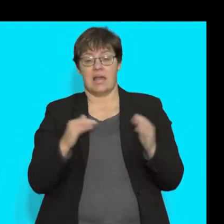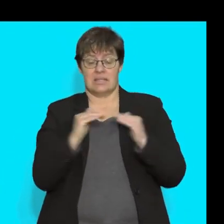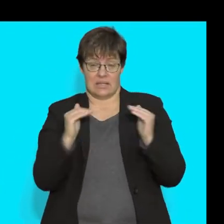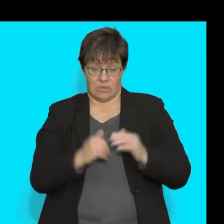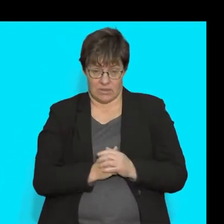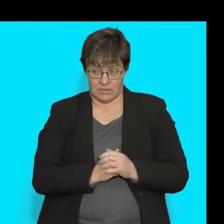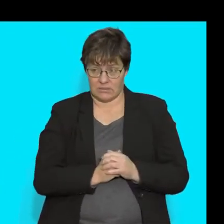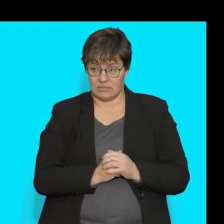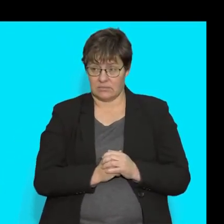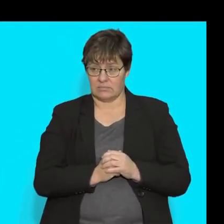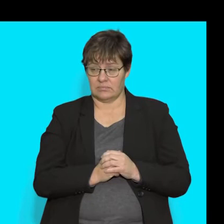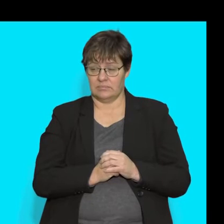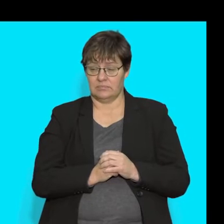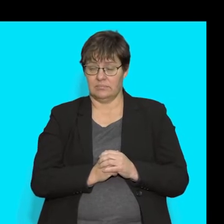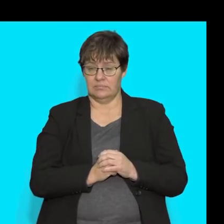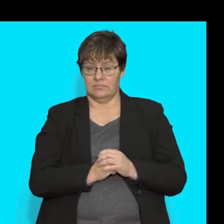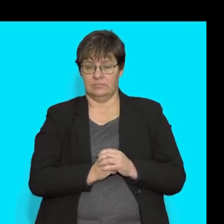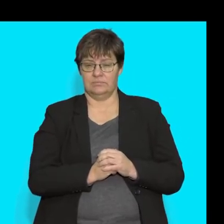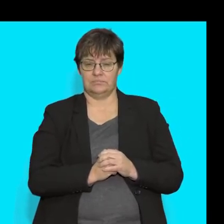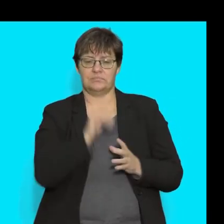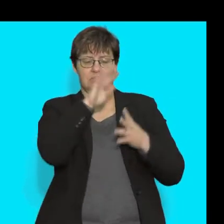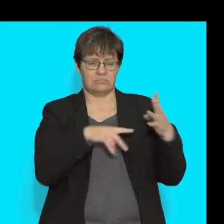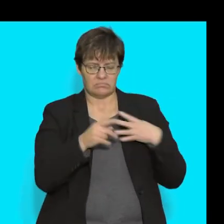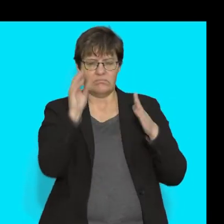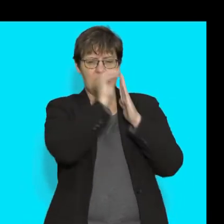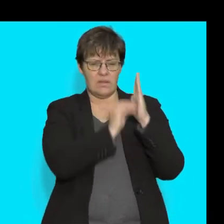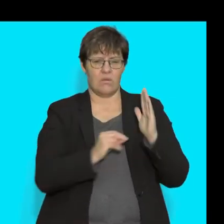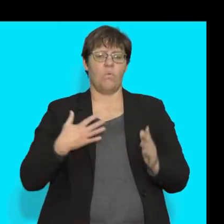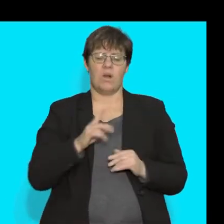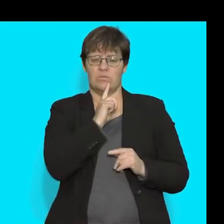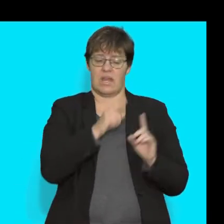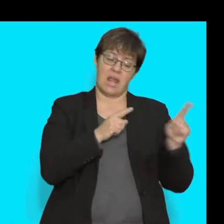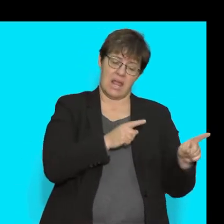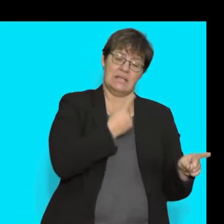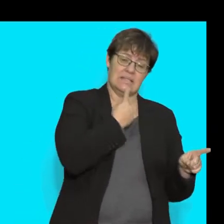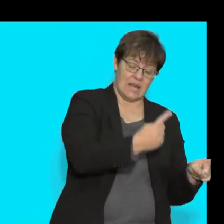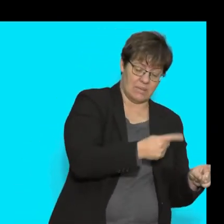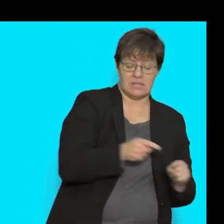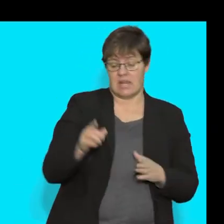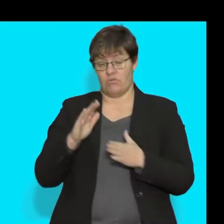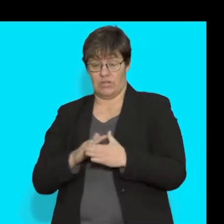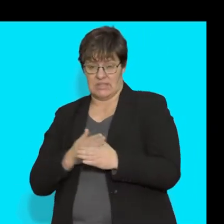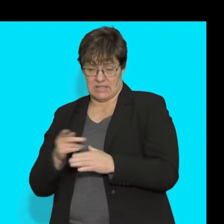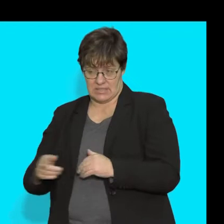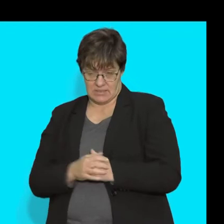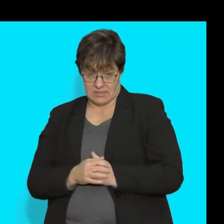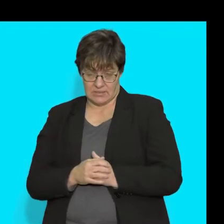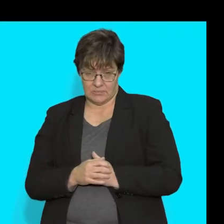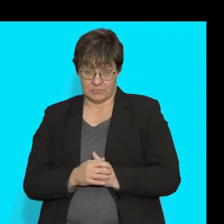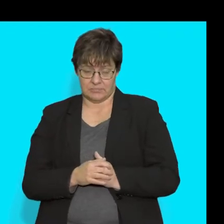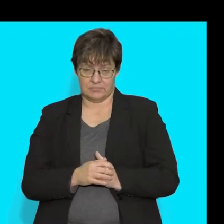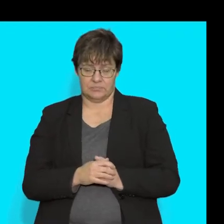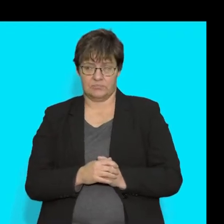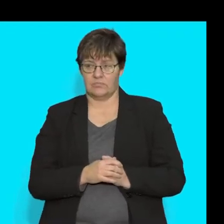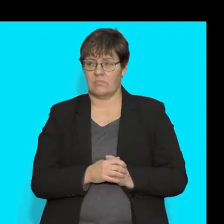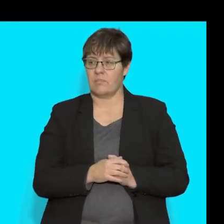just going to draw a table. It normally makes it a bit nicer in terms of when you're writing down what you want to write. Statement, which is